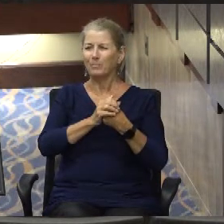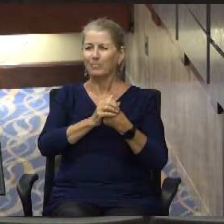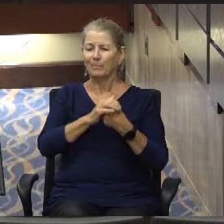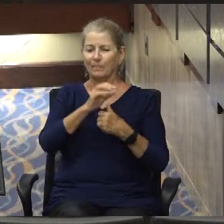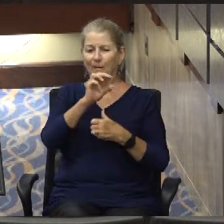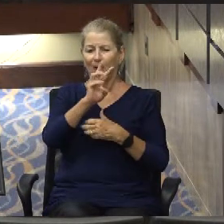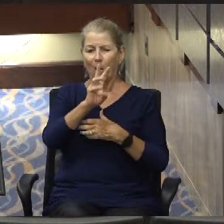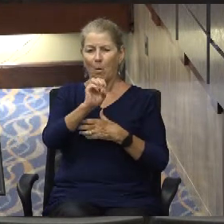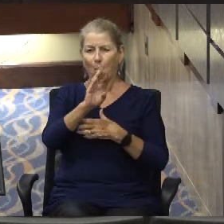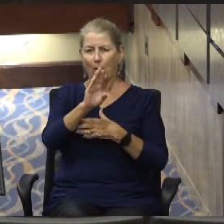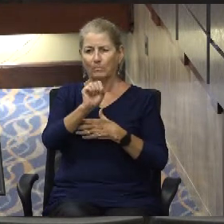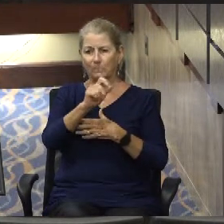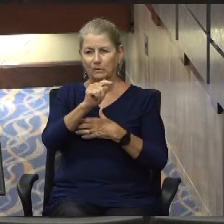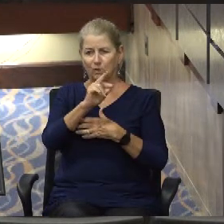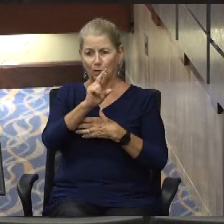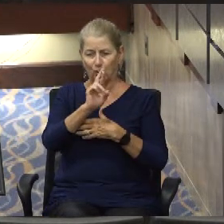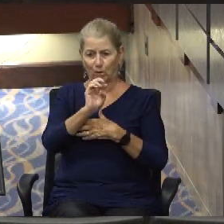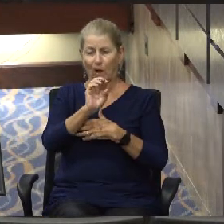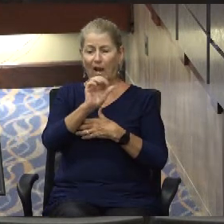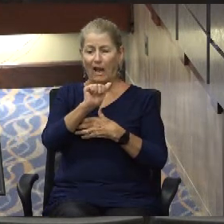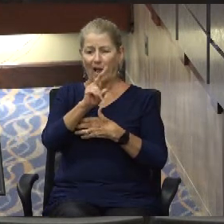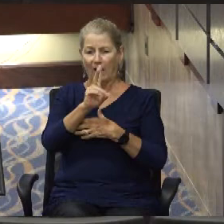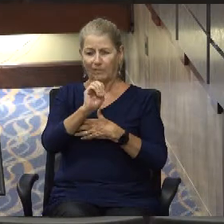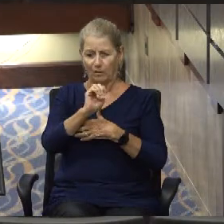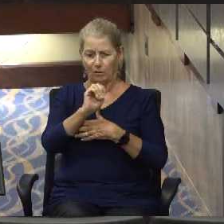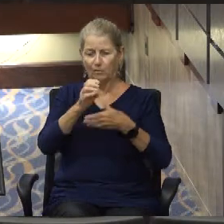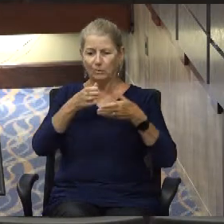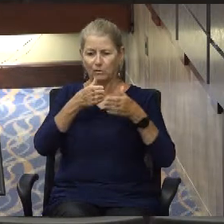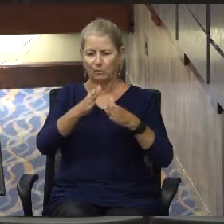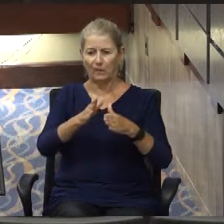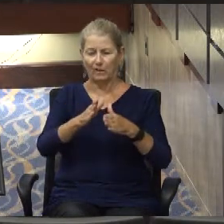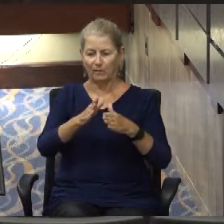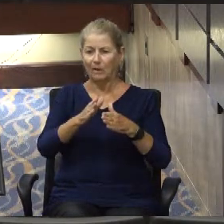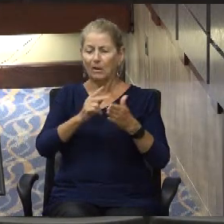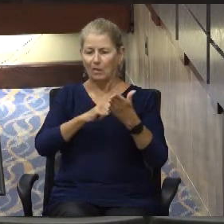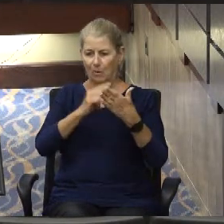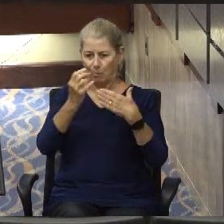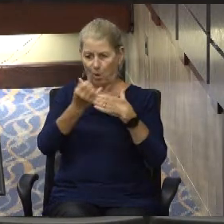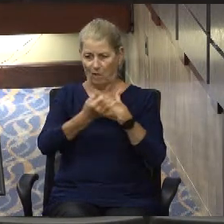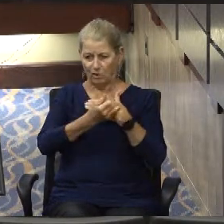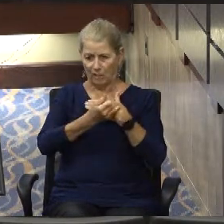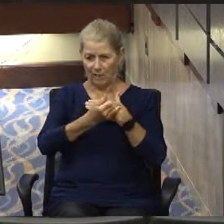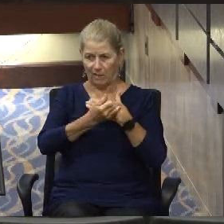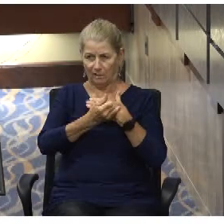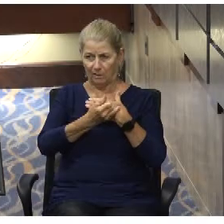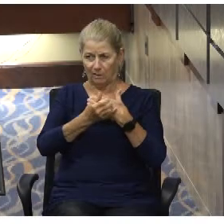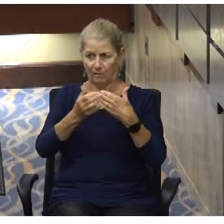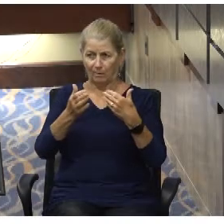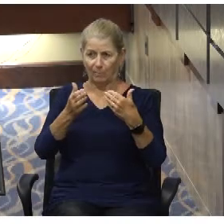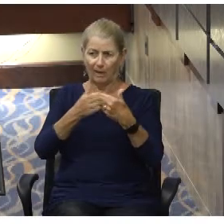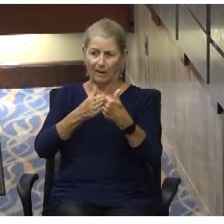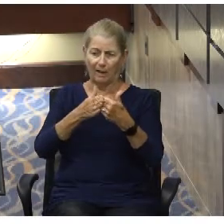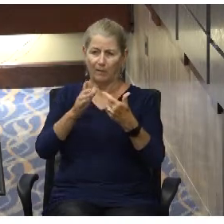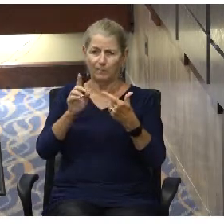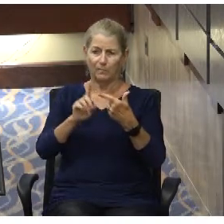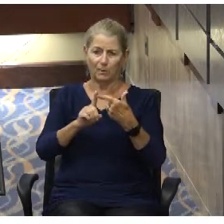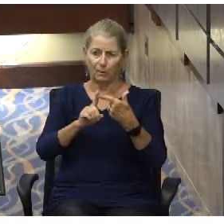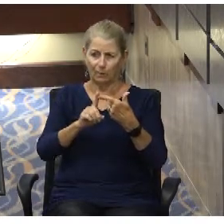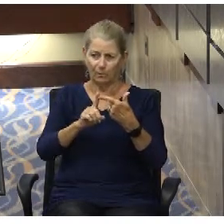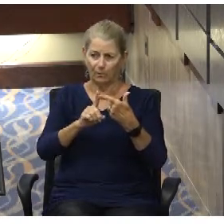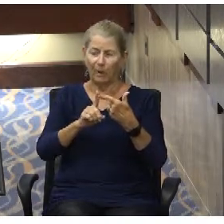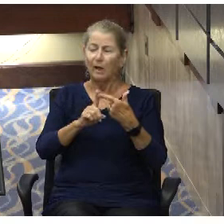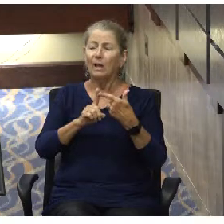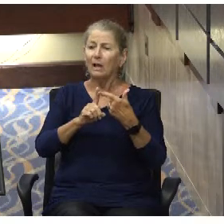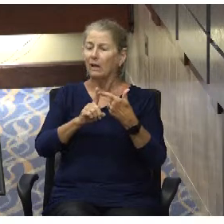Webster Avenue Streetscape, our project butted up to some local development that was being done by Magnolia to improve